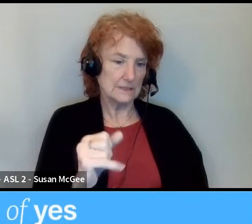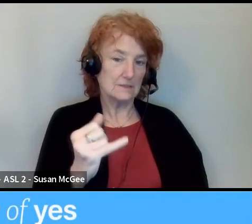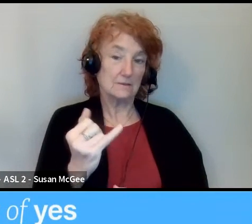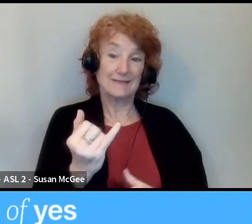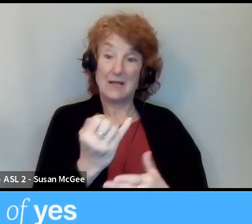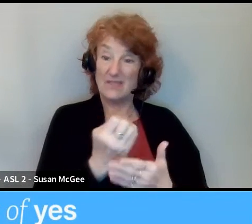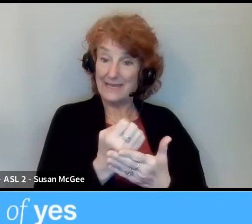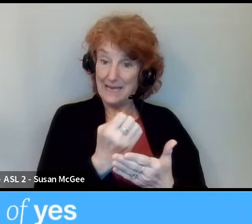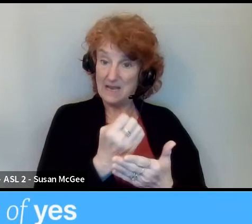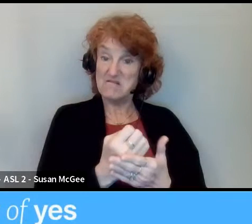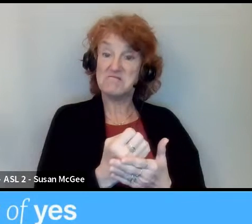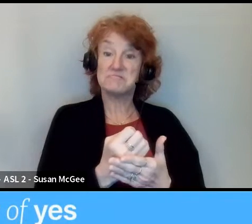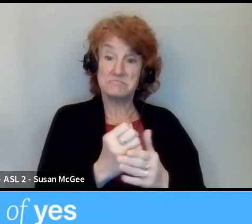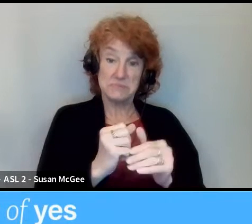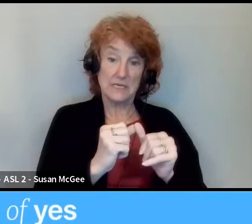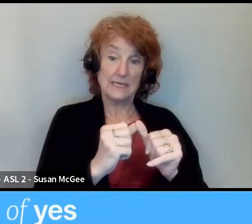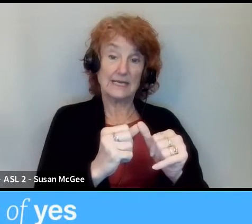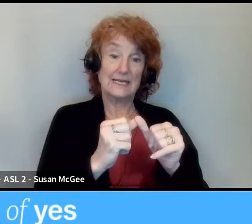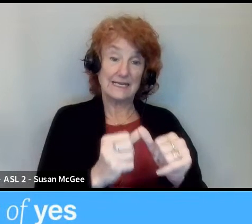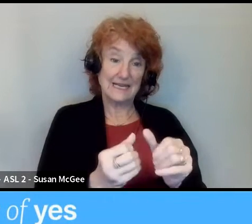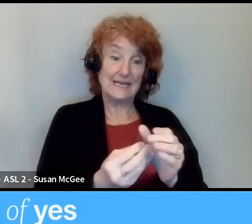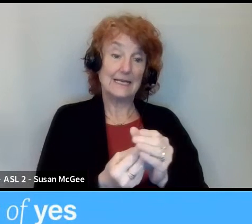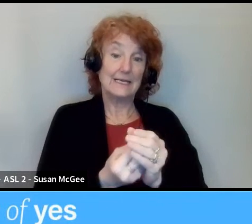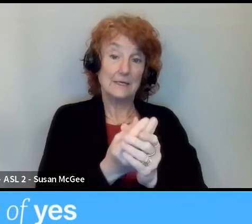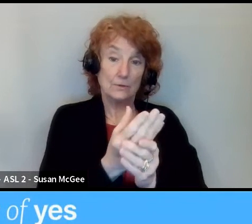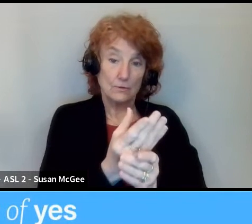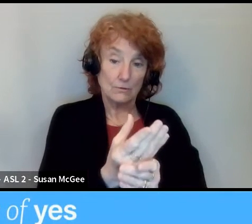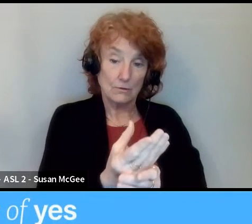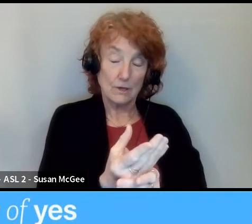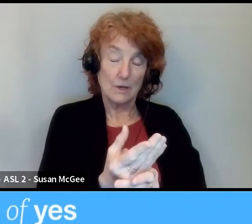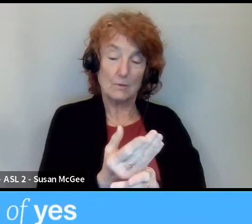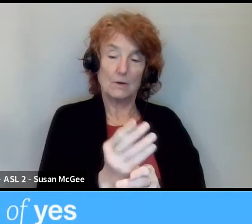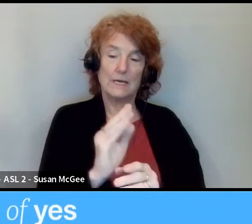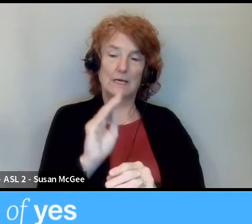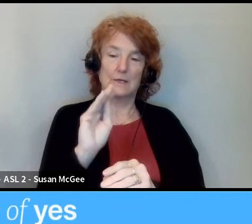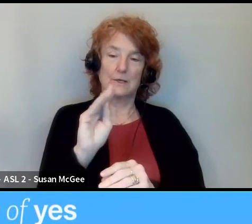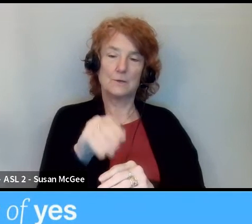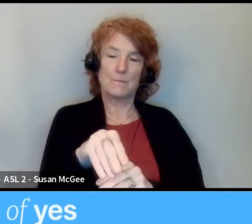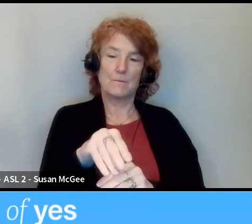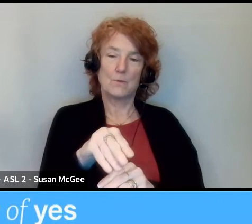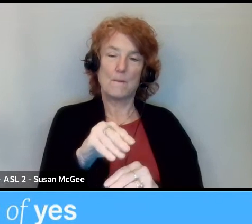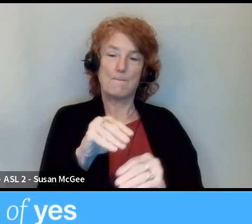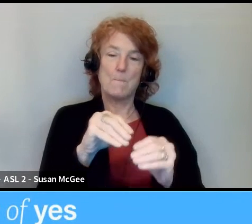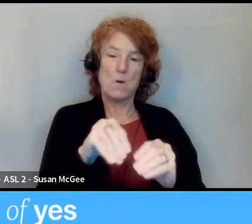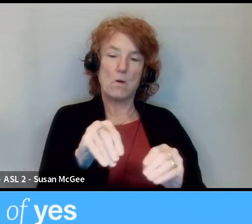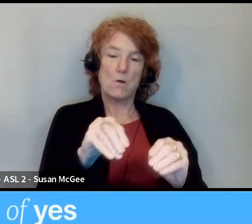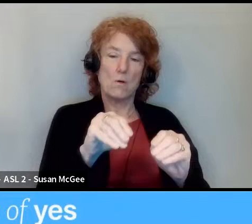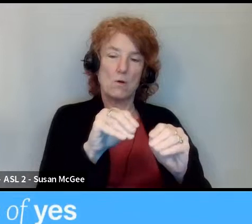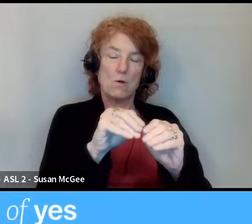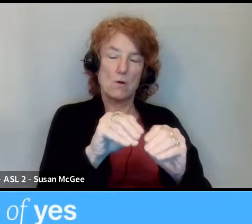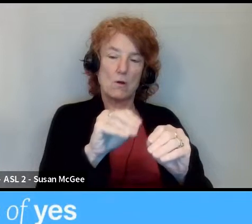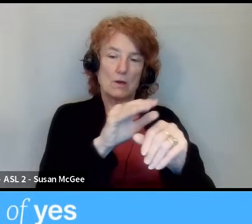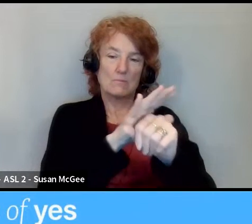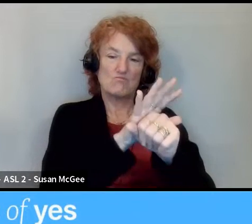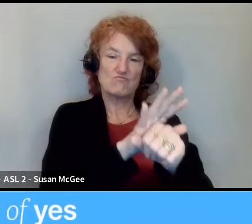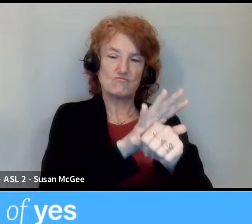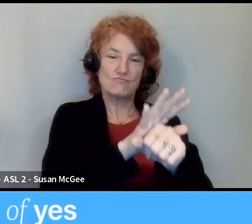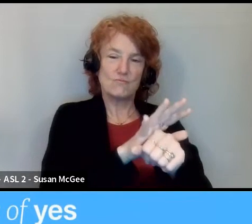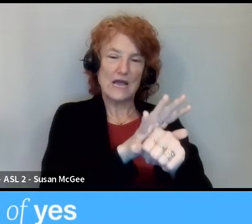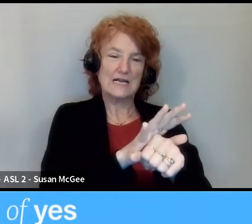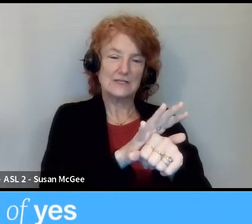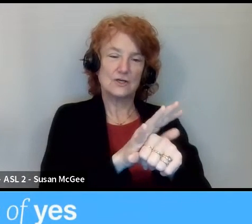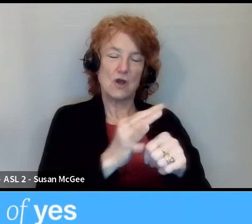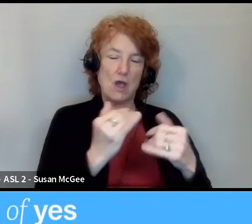continuing to grow, is that you'd put more and more and more pressure on the existing housing